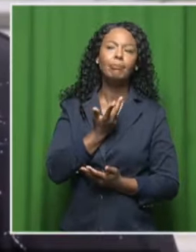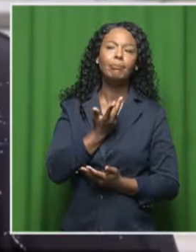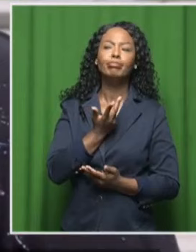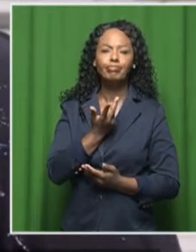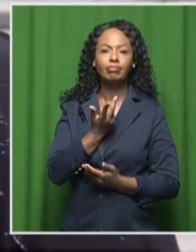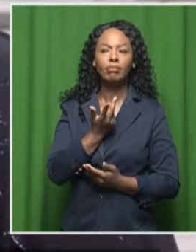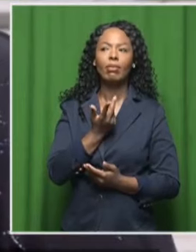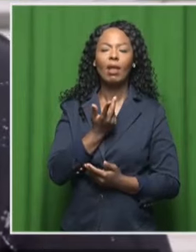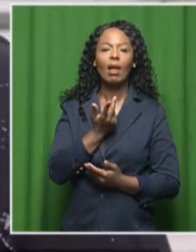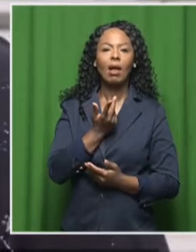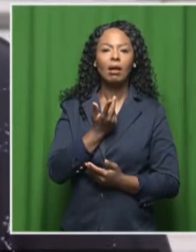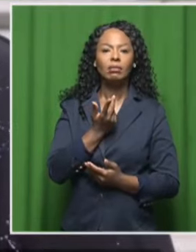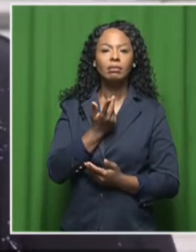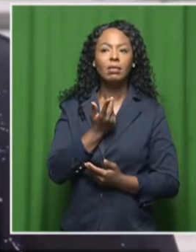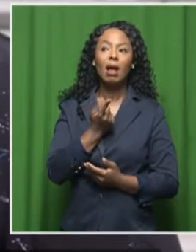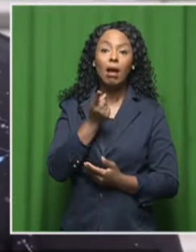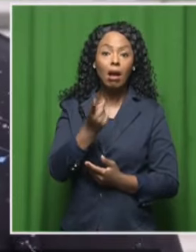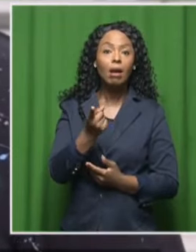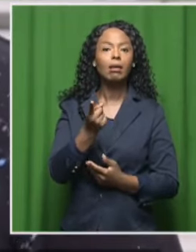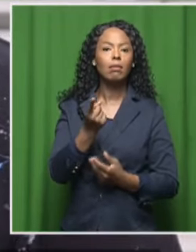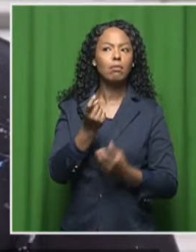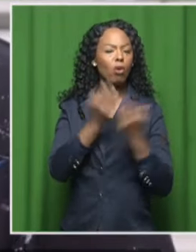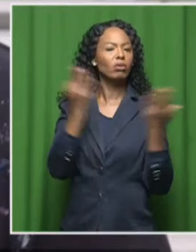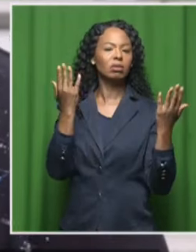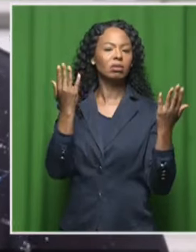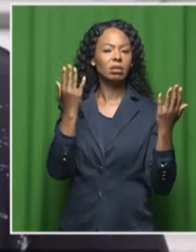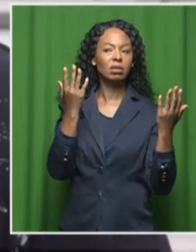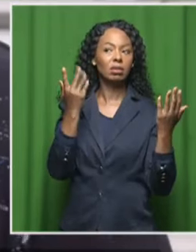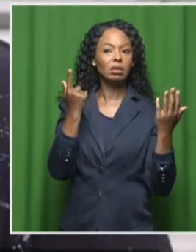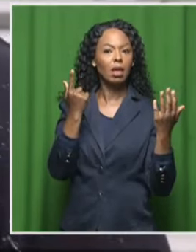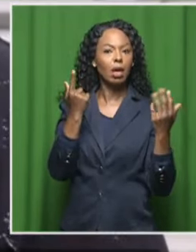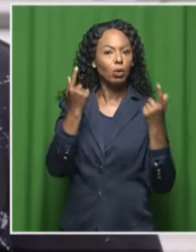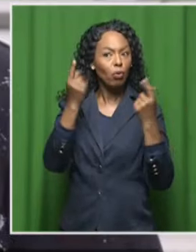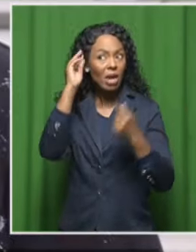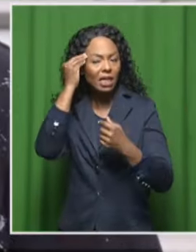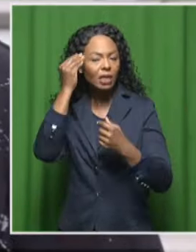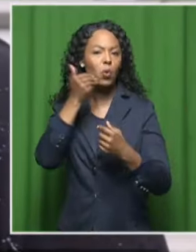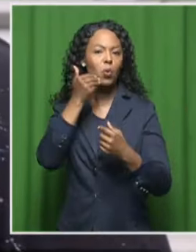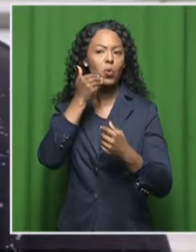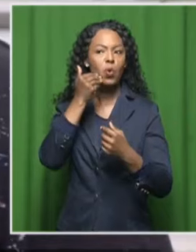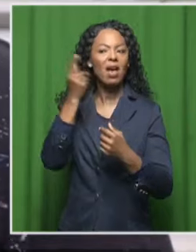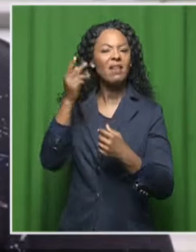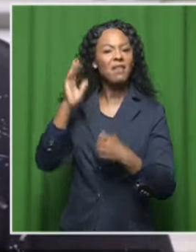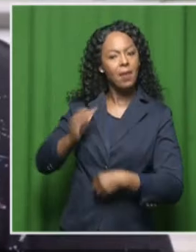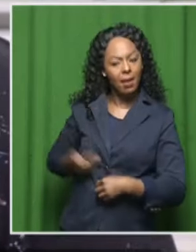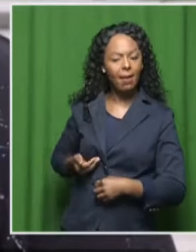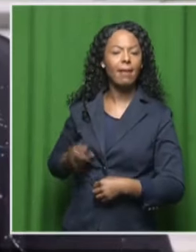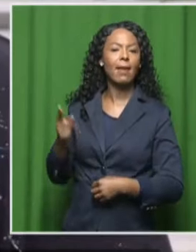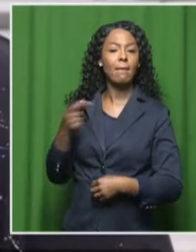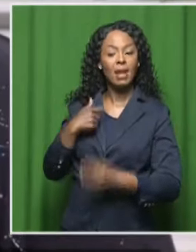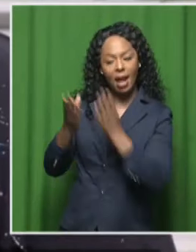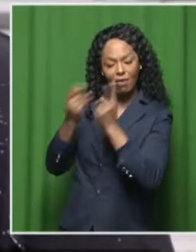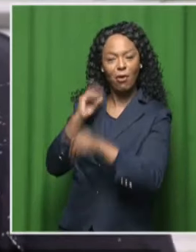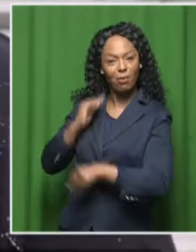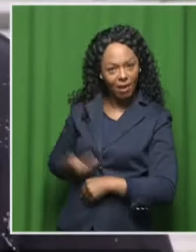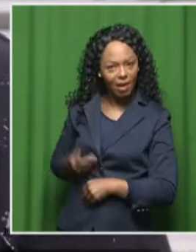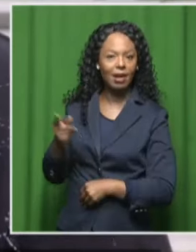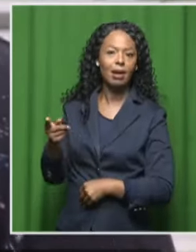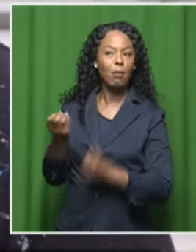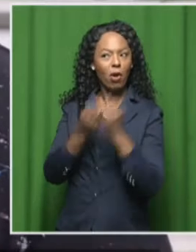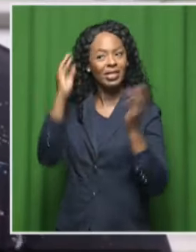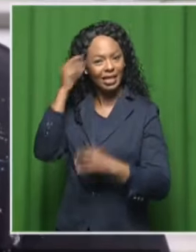this art is from many people who are doing it are females. So I'm the male one. I learn from those male ones. So when I'm getting